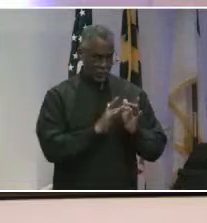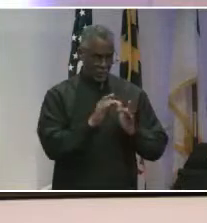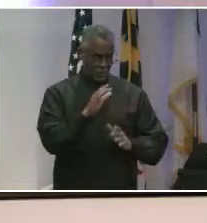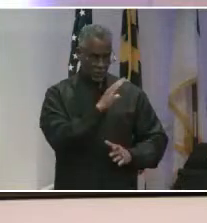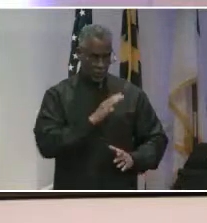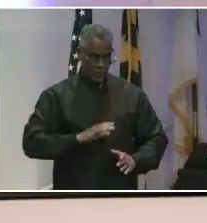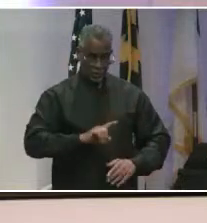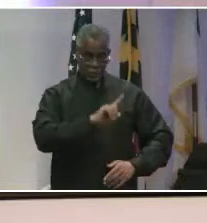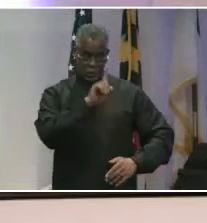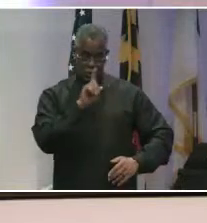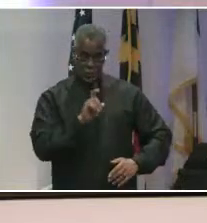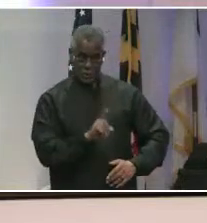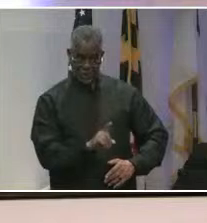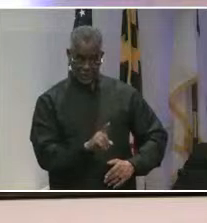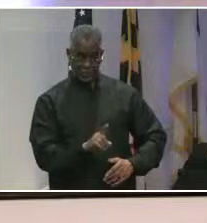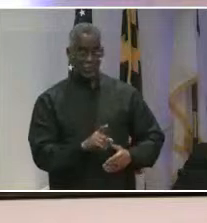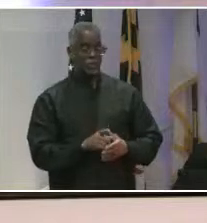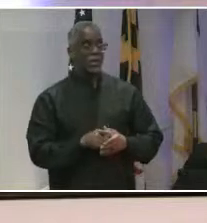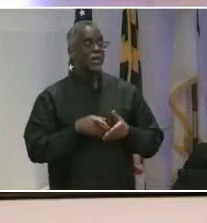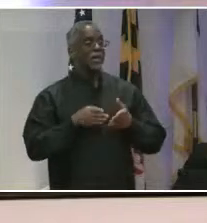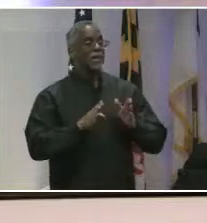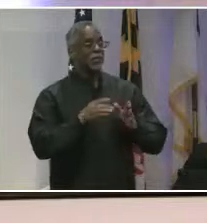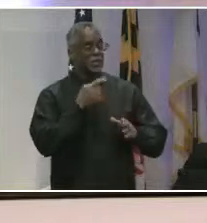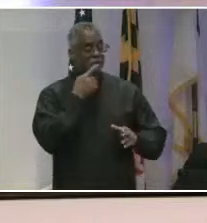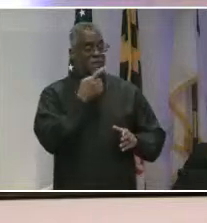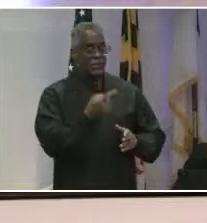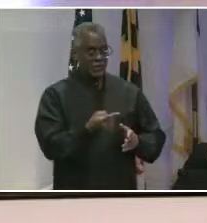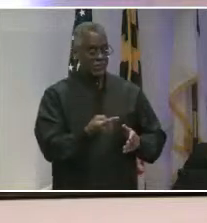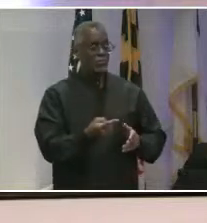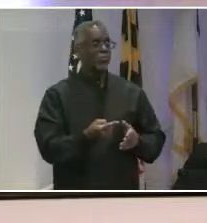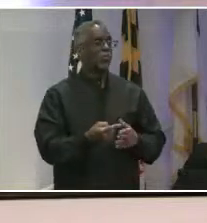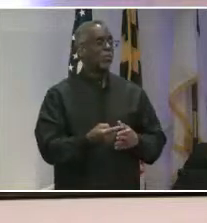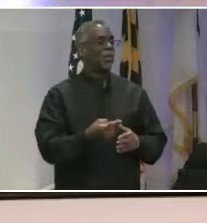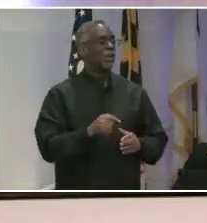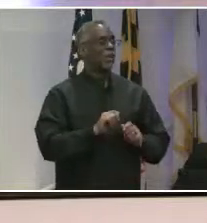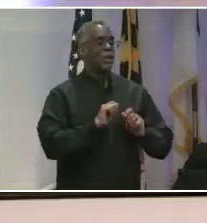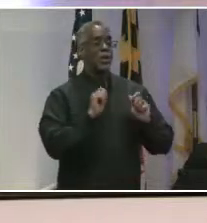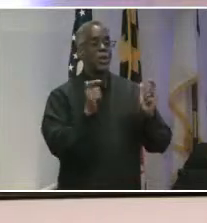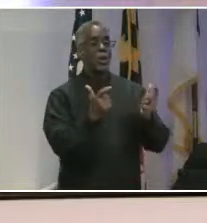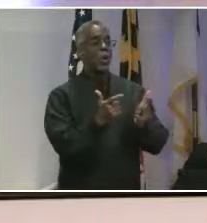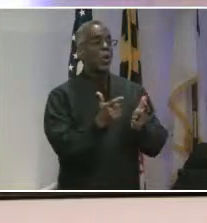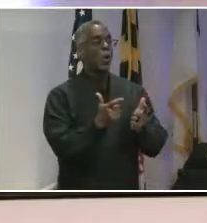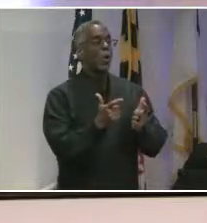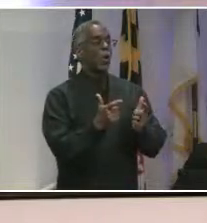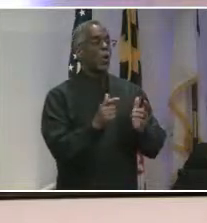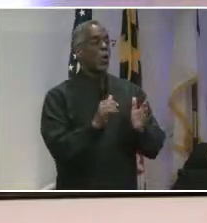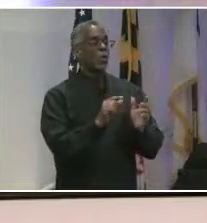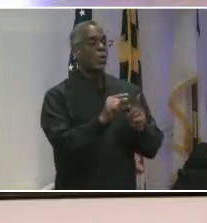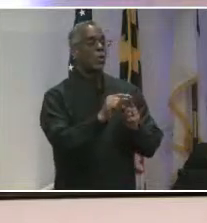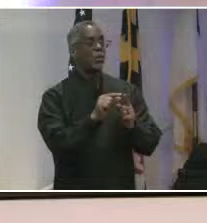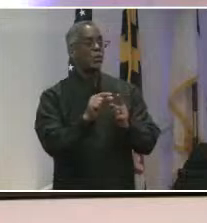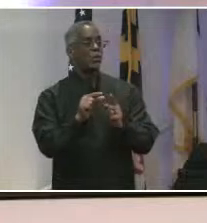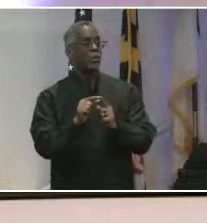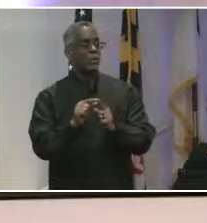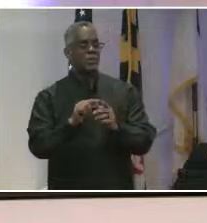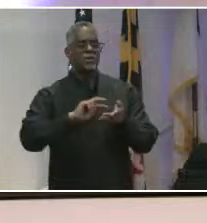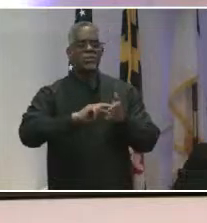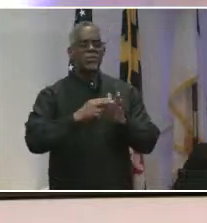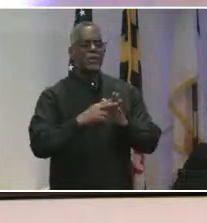question. Well, let me say it this way. I said all of those words, Sister Drusilla, to say this.